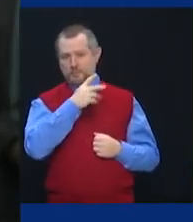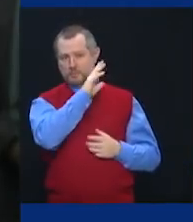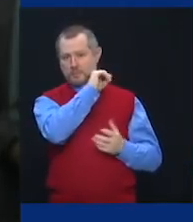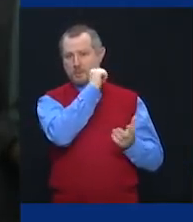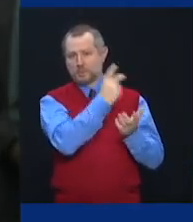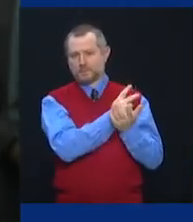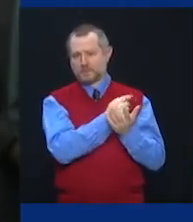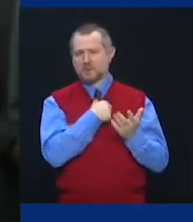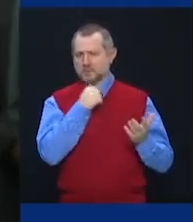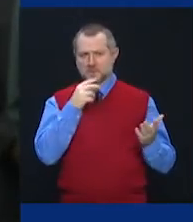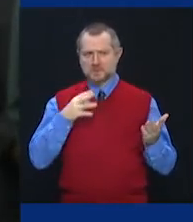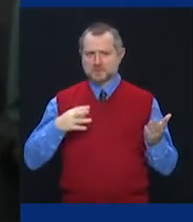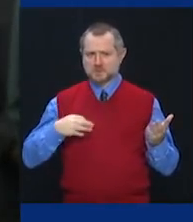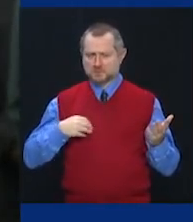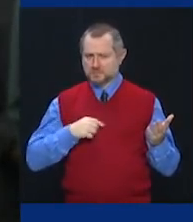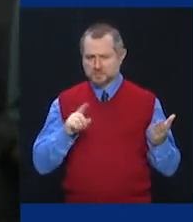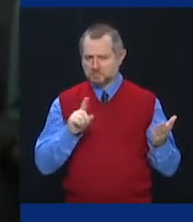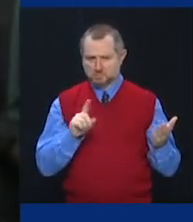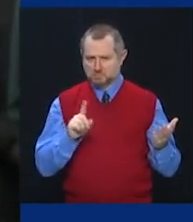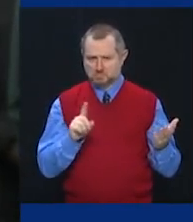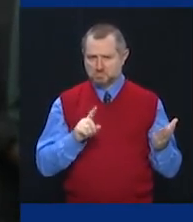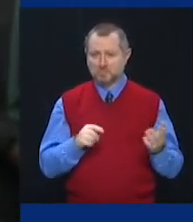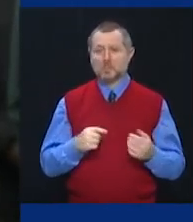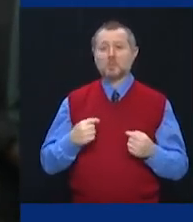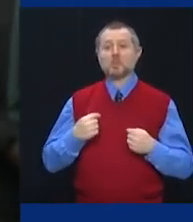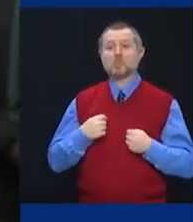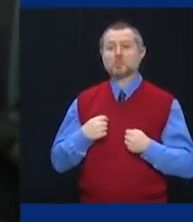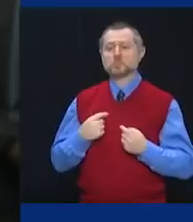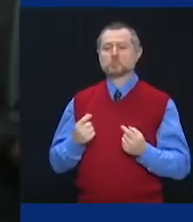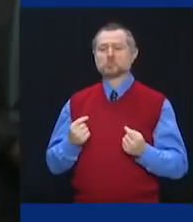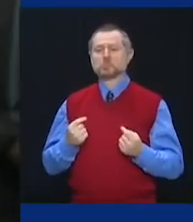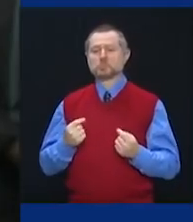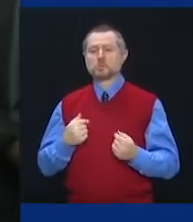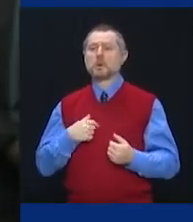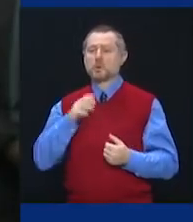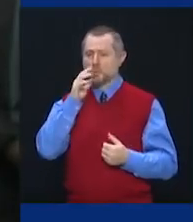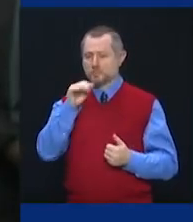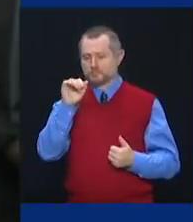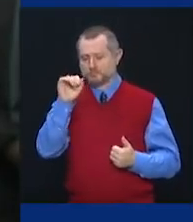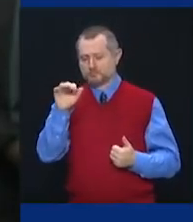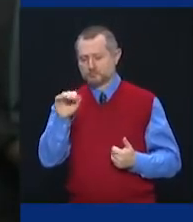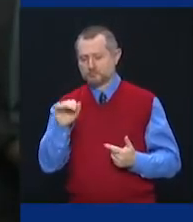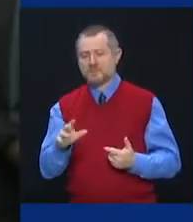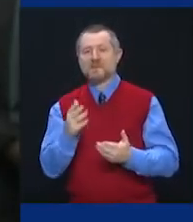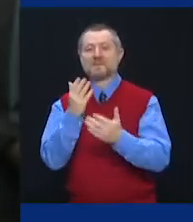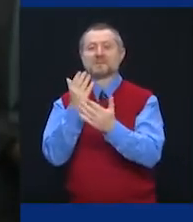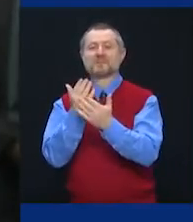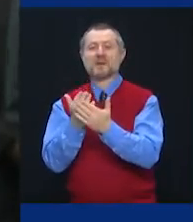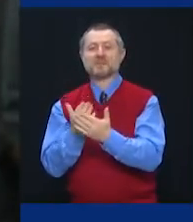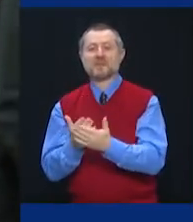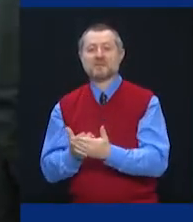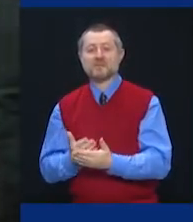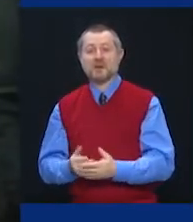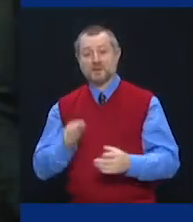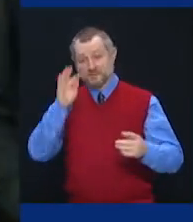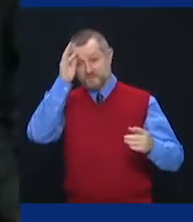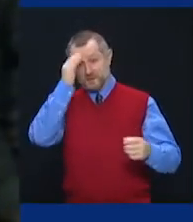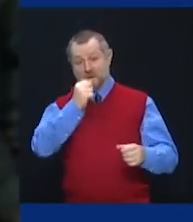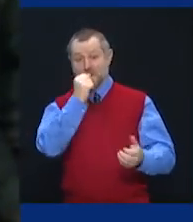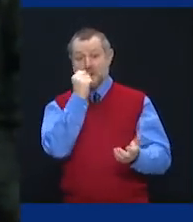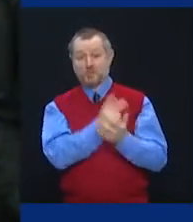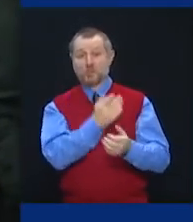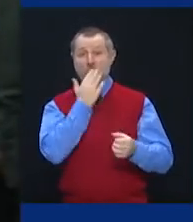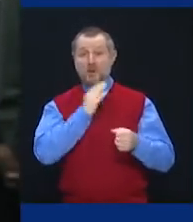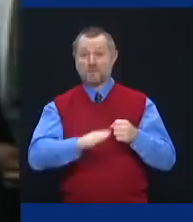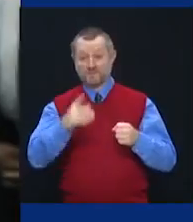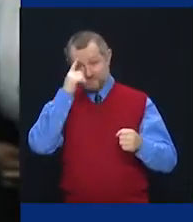safe. But here are the facts. We didn't accept the federal approval. We then brought together